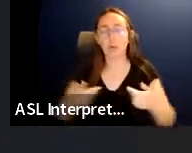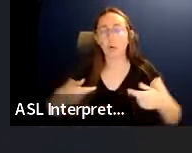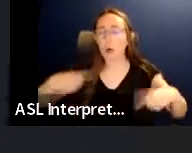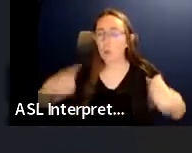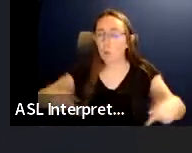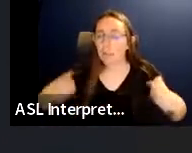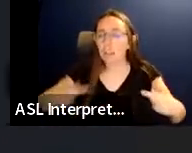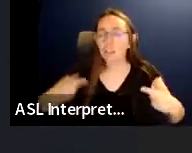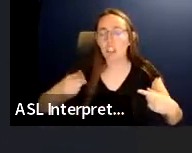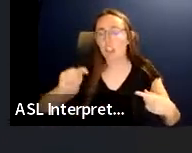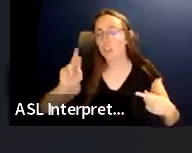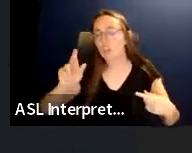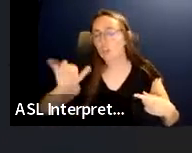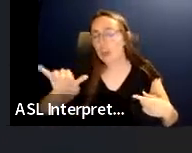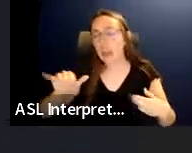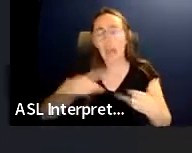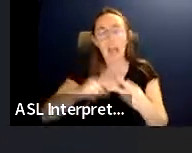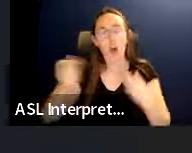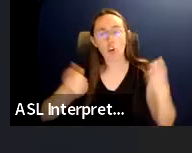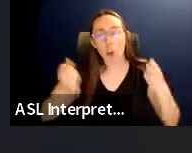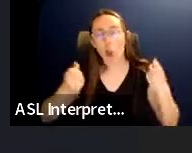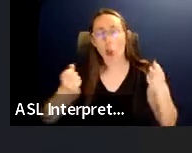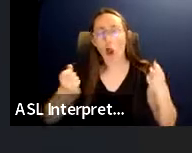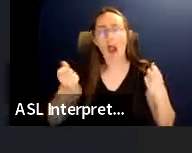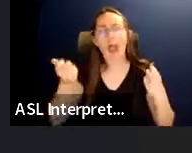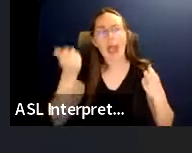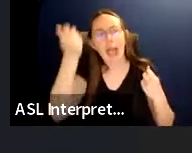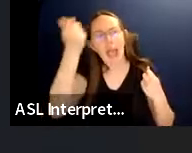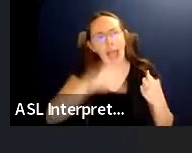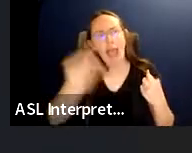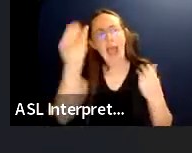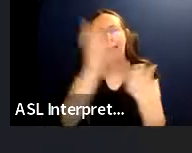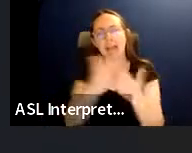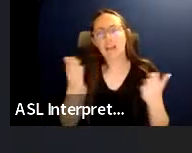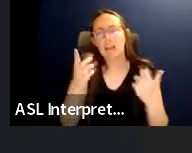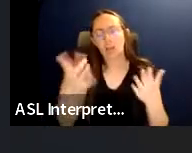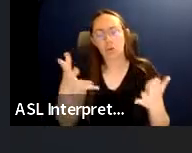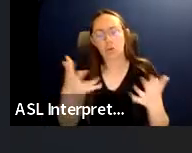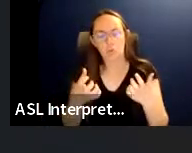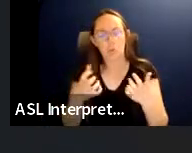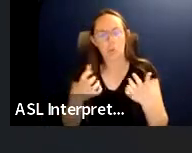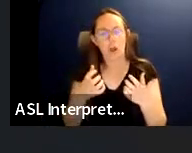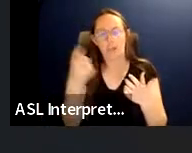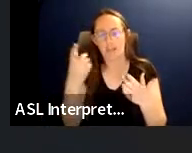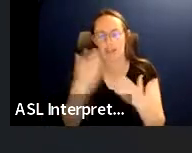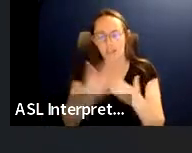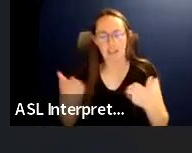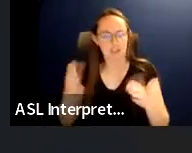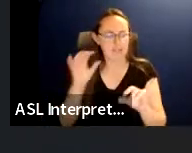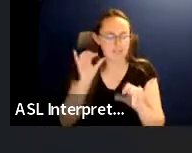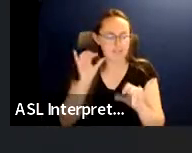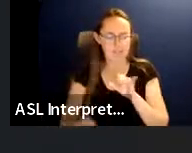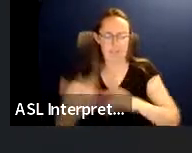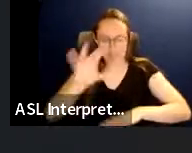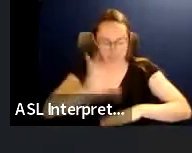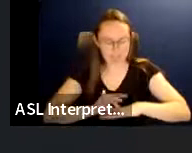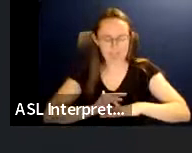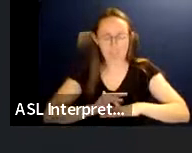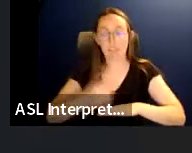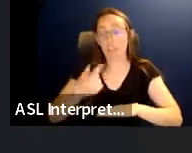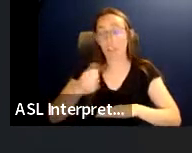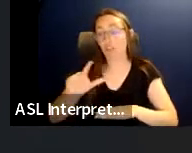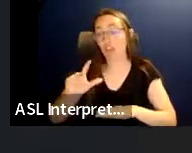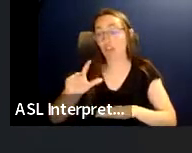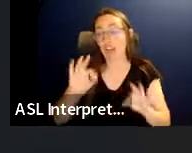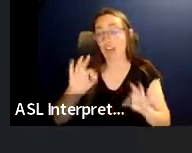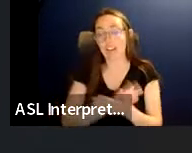car, anything that you want to keep things from sliding off of these gel pads. They're like really wicked cool. But then